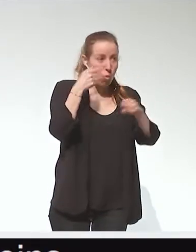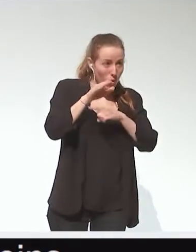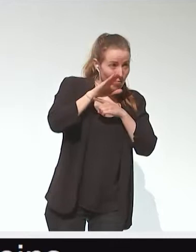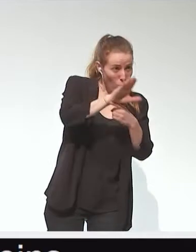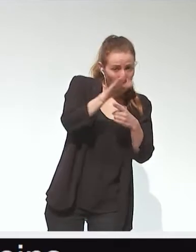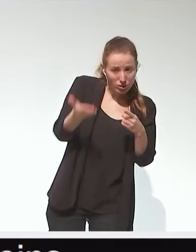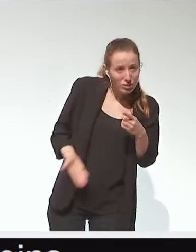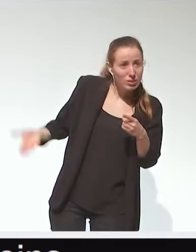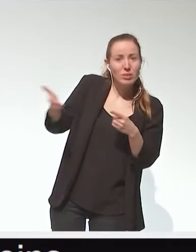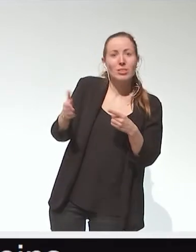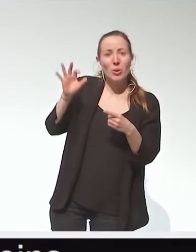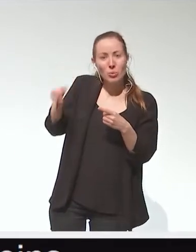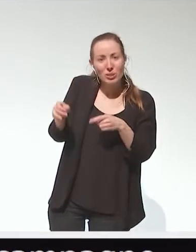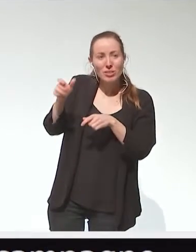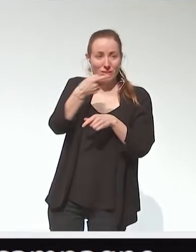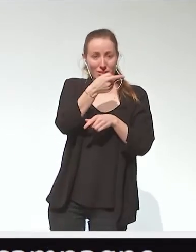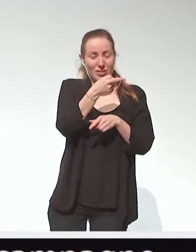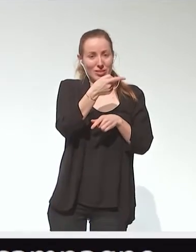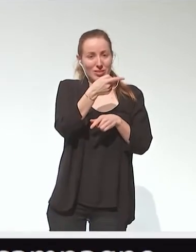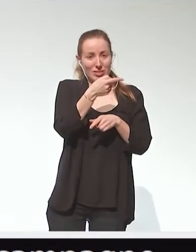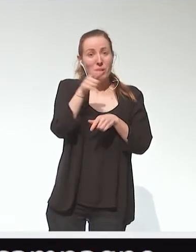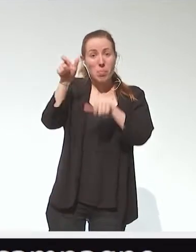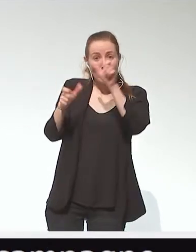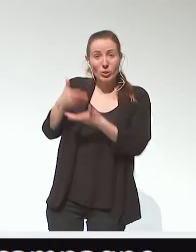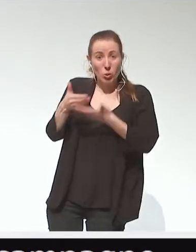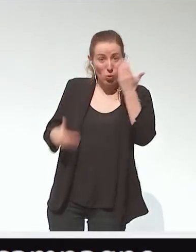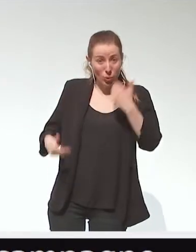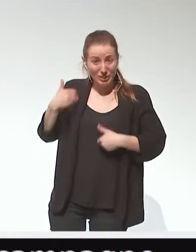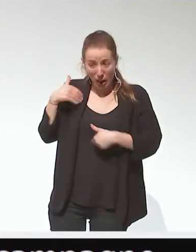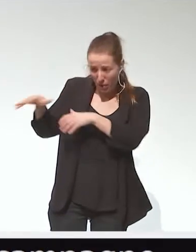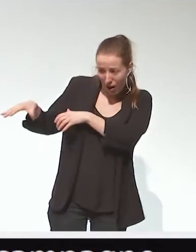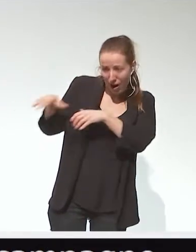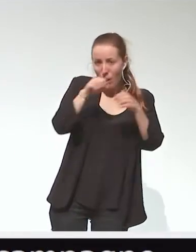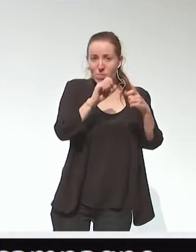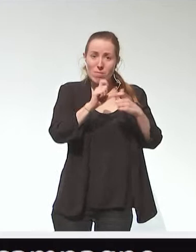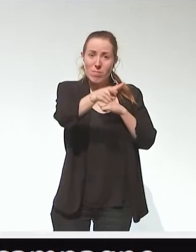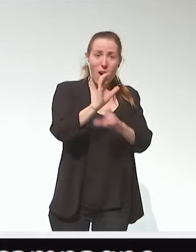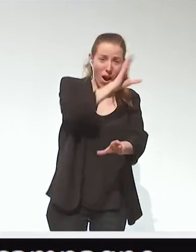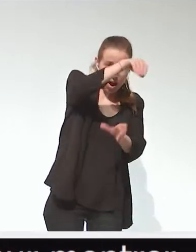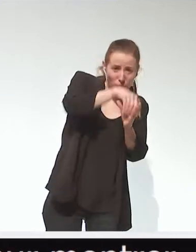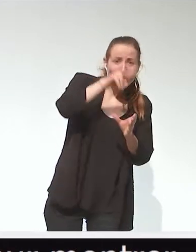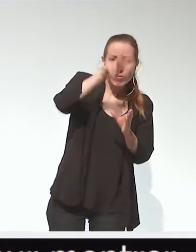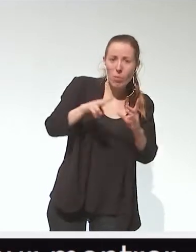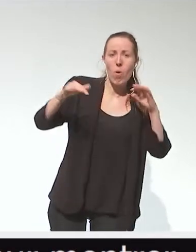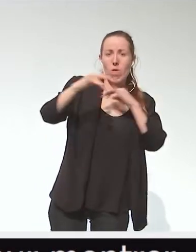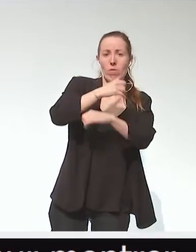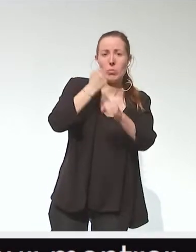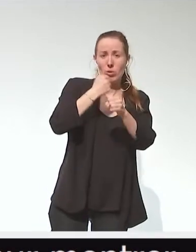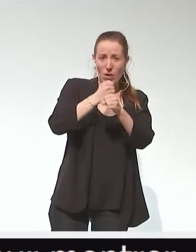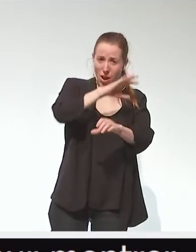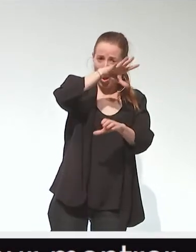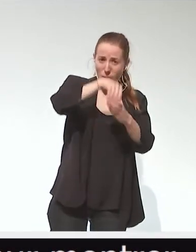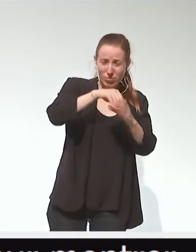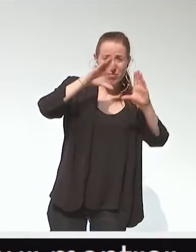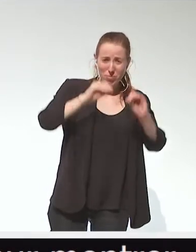a person with a disability participate in the workplace. So it's called Employers for Change, and we needed to